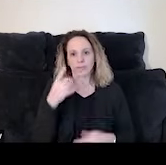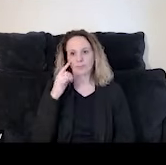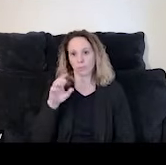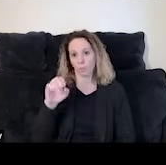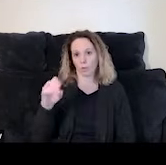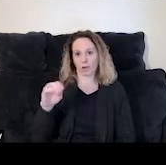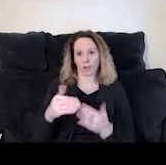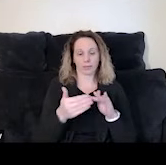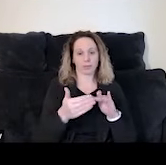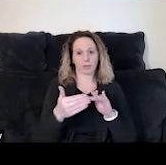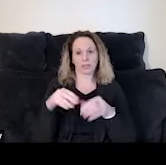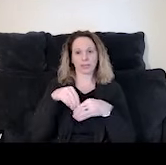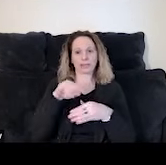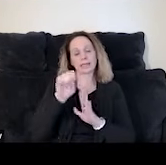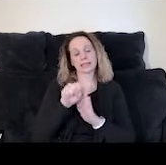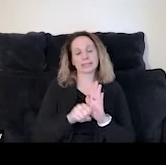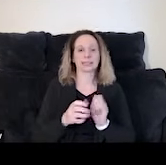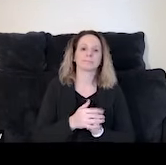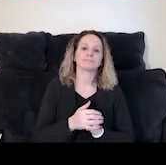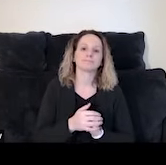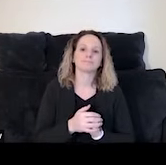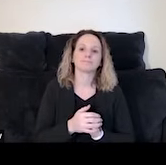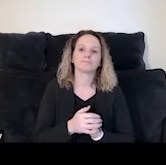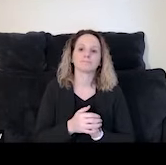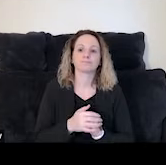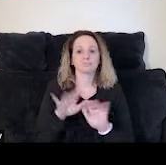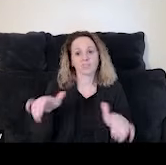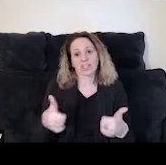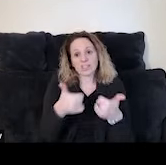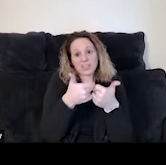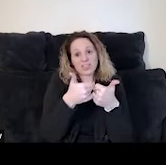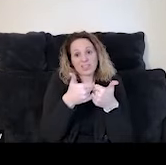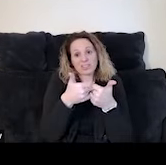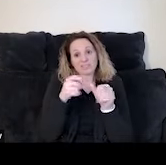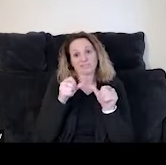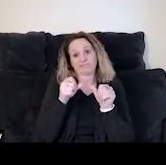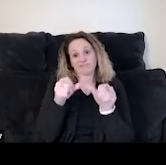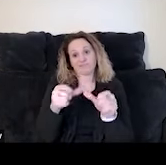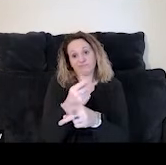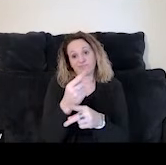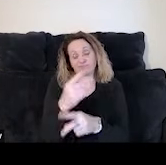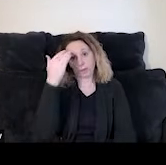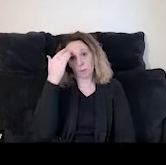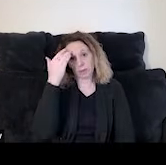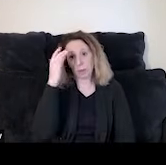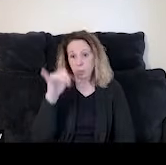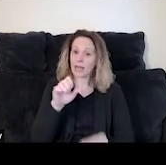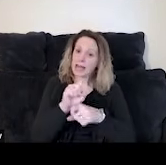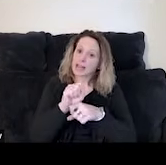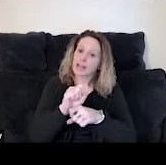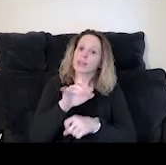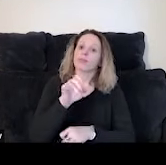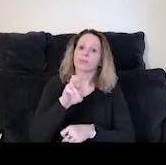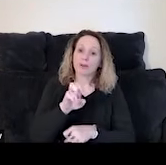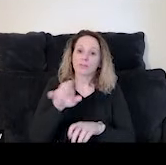Ohio's communities throughout the state. And these are challenges that we have to continue to navigate. We know that the workforce challenges